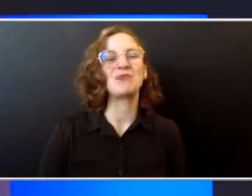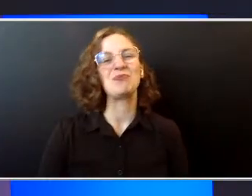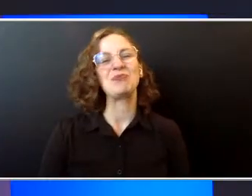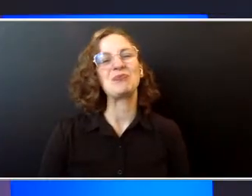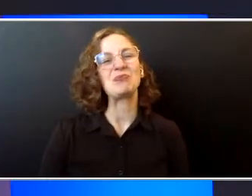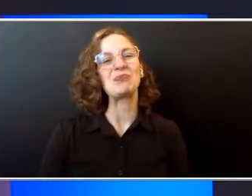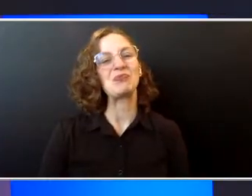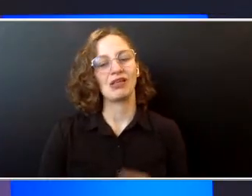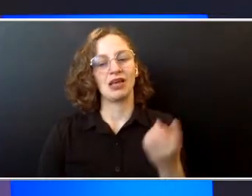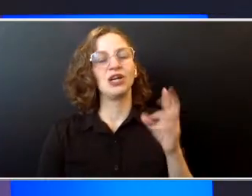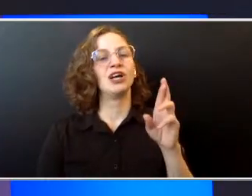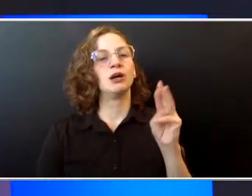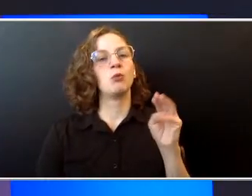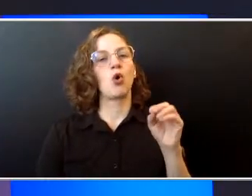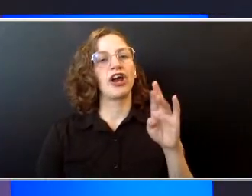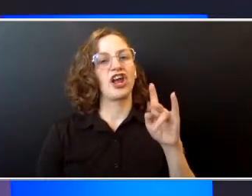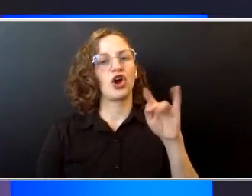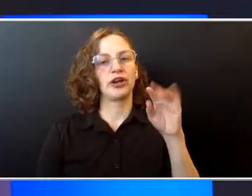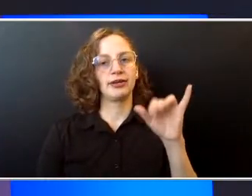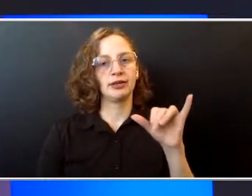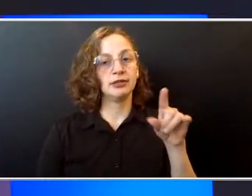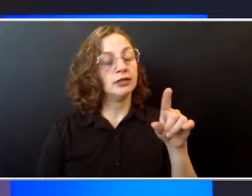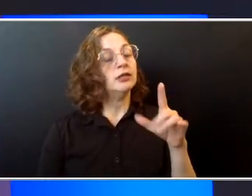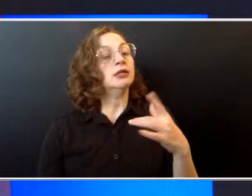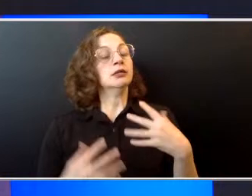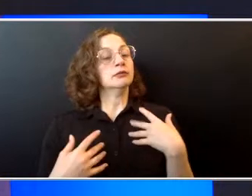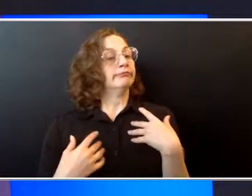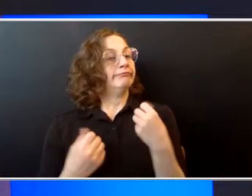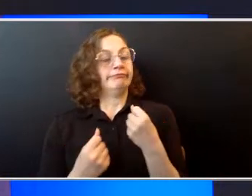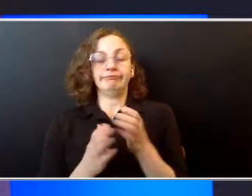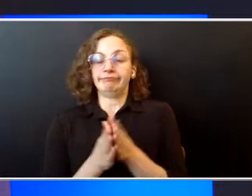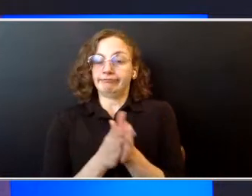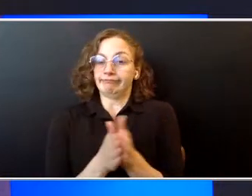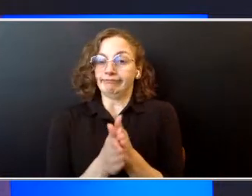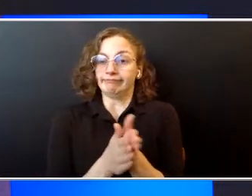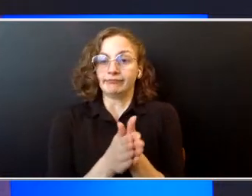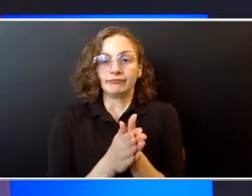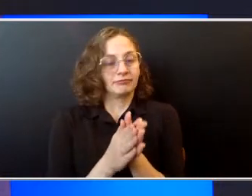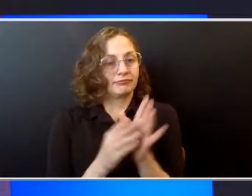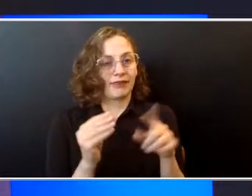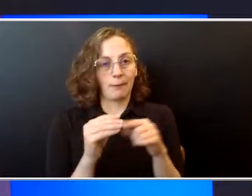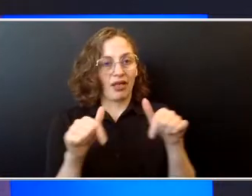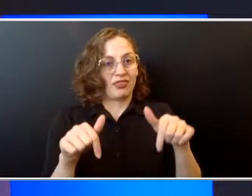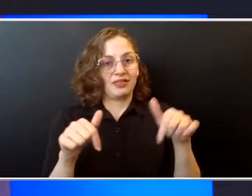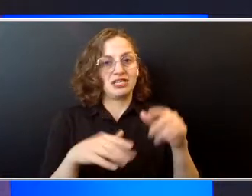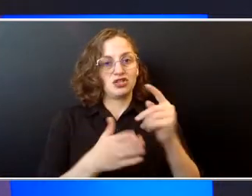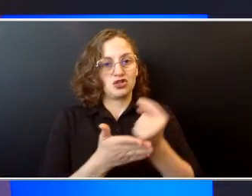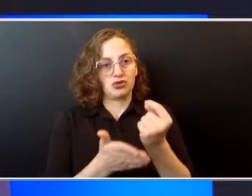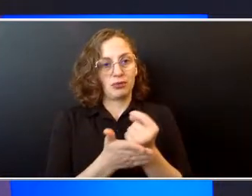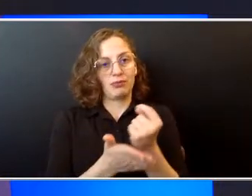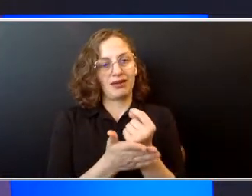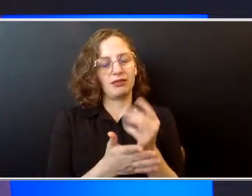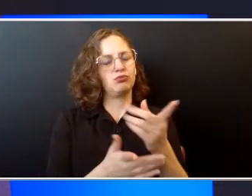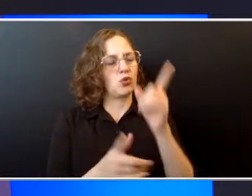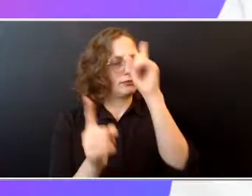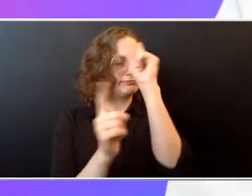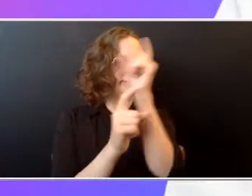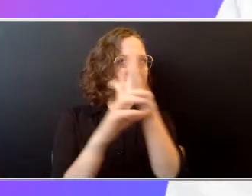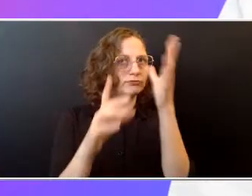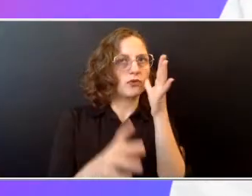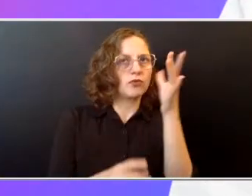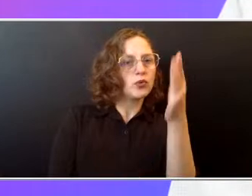incredibly passionate about this treatment and making sure people have access to this. What's your dream when you look into the future? Well,